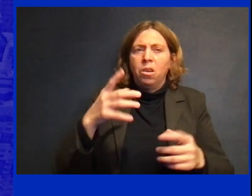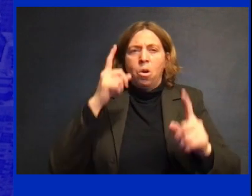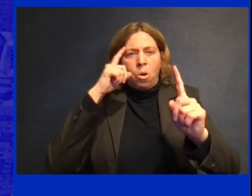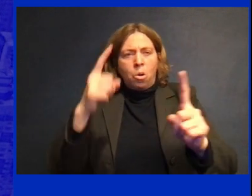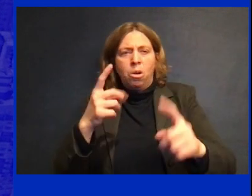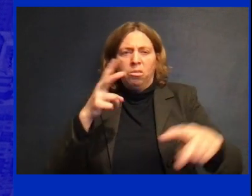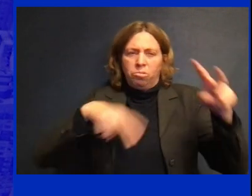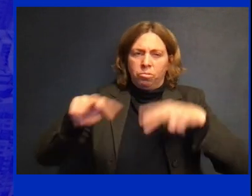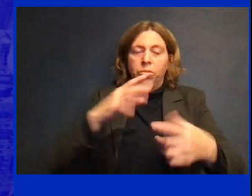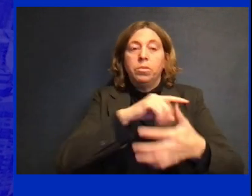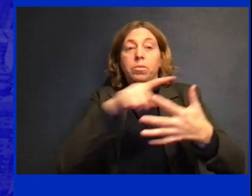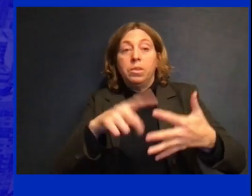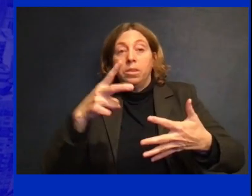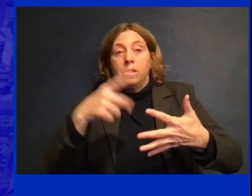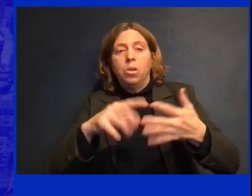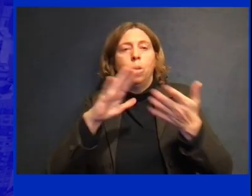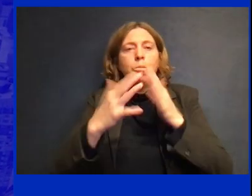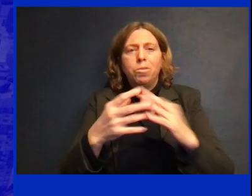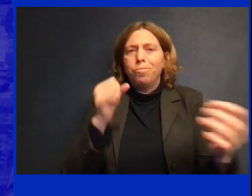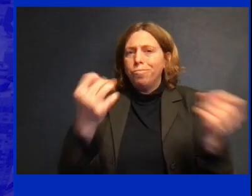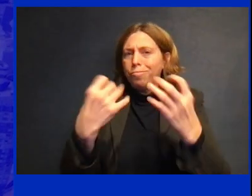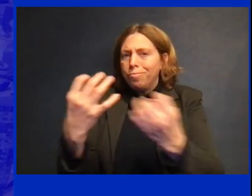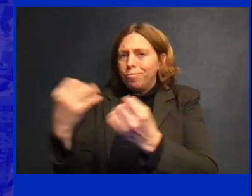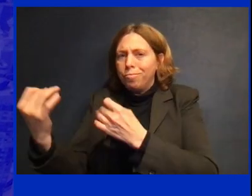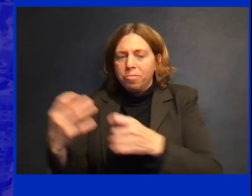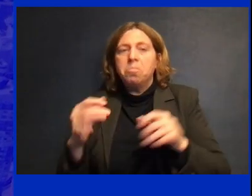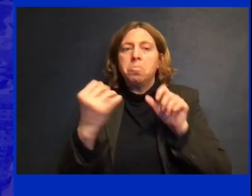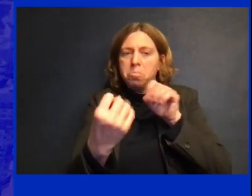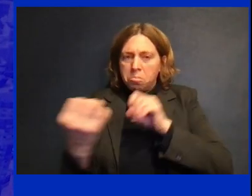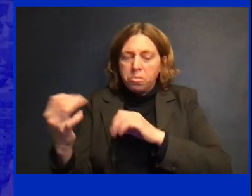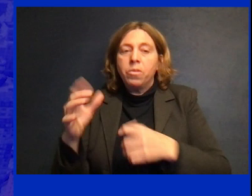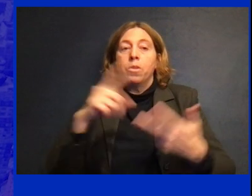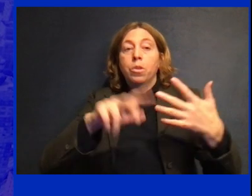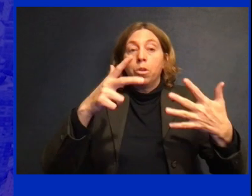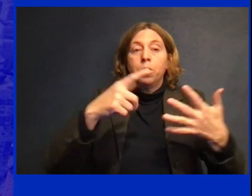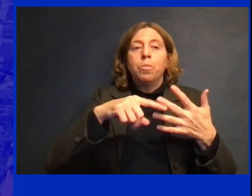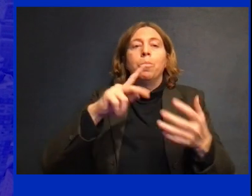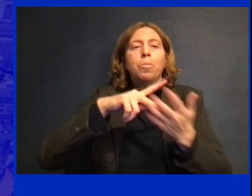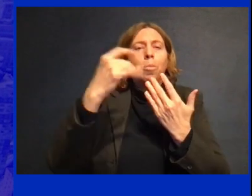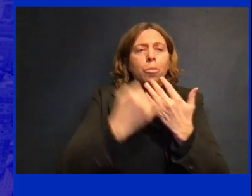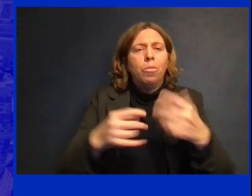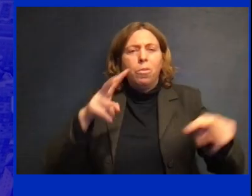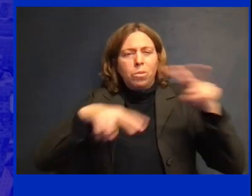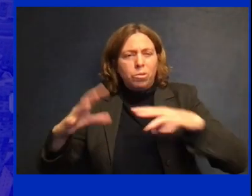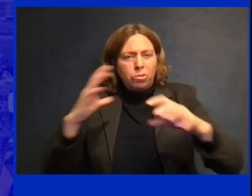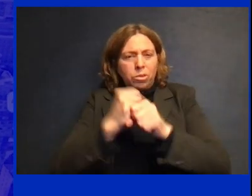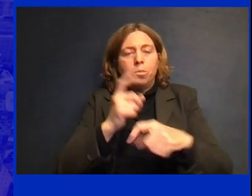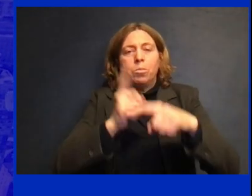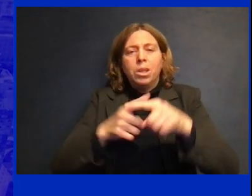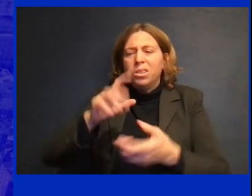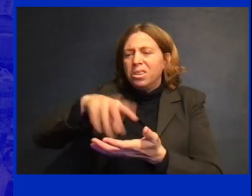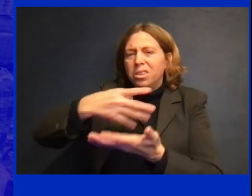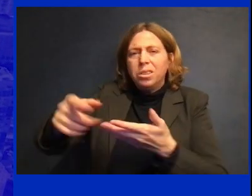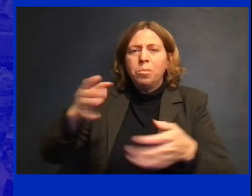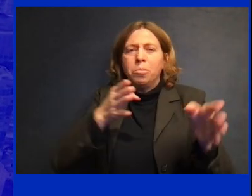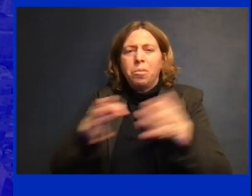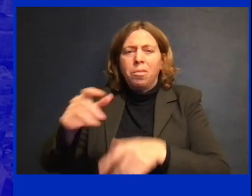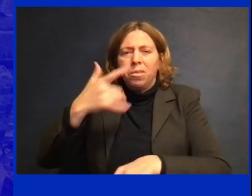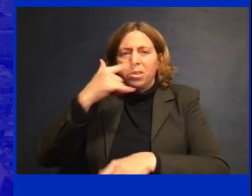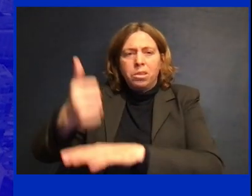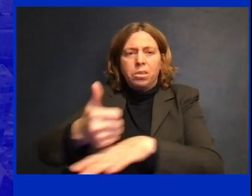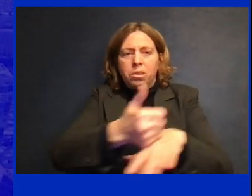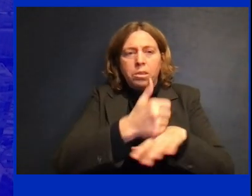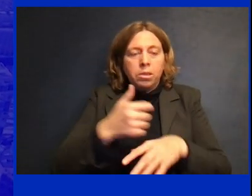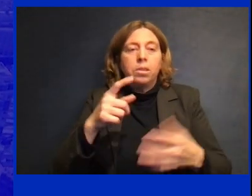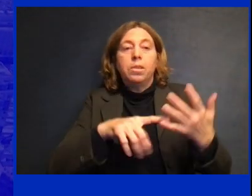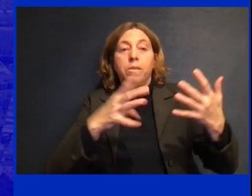engagement conducted to date, a comprehensive project overview featuring detailed site plans, an overview of